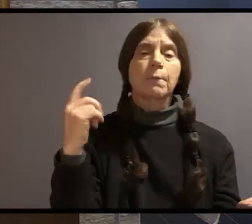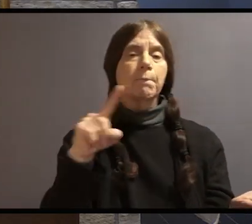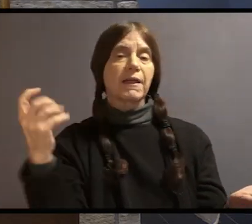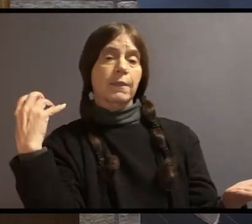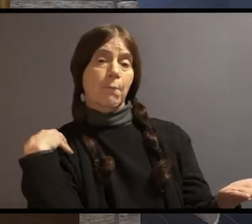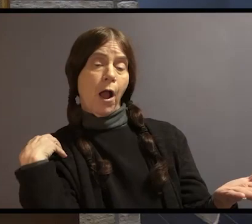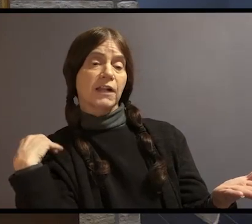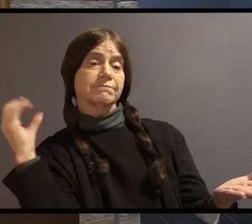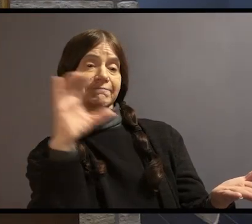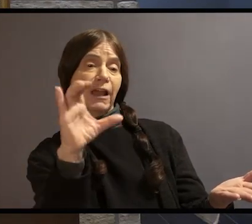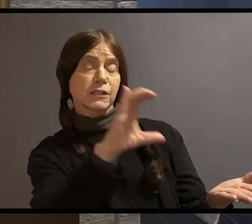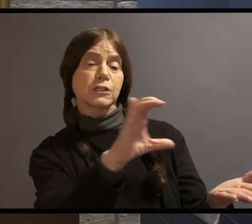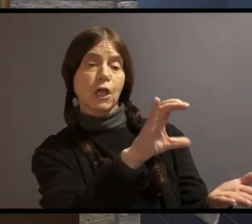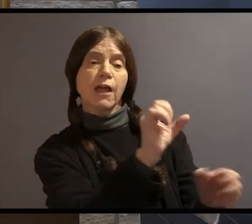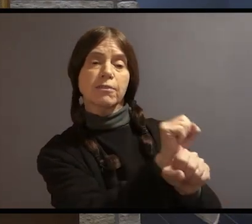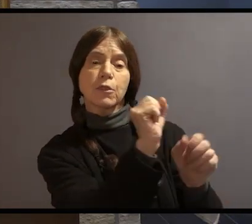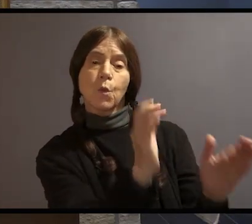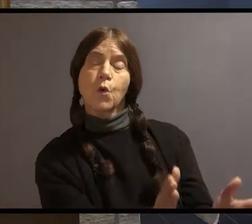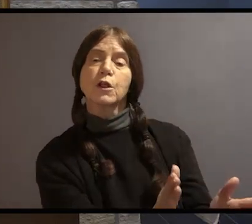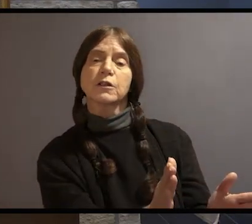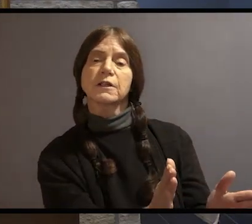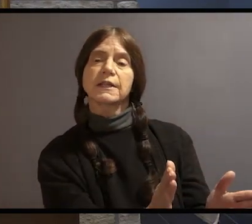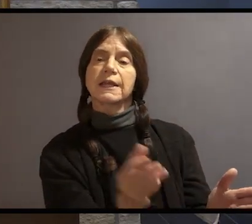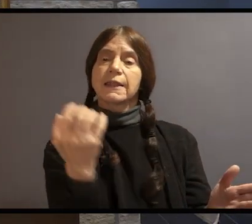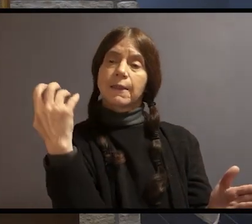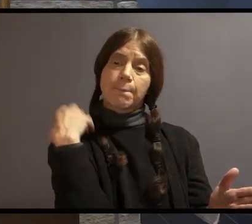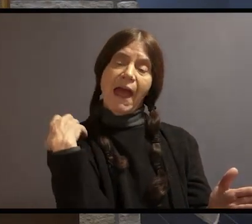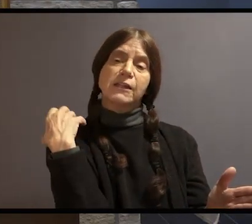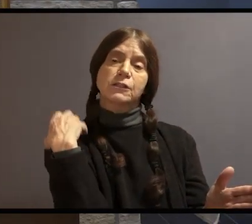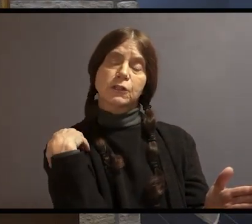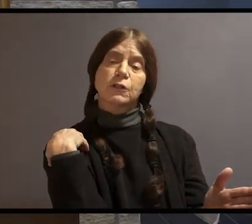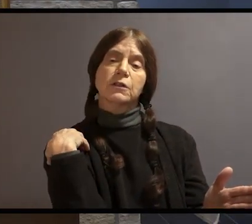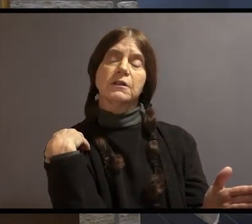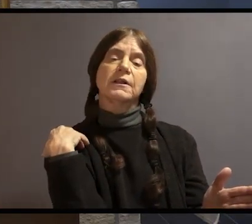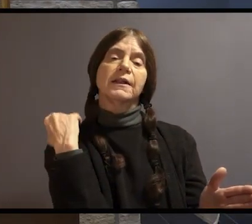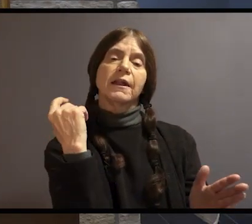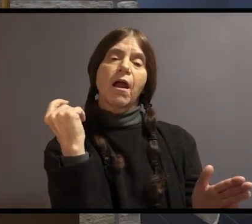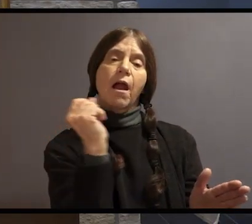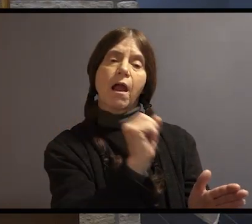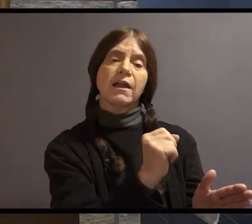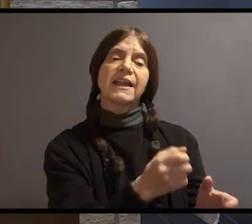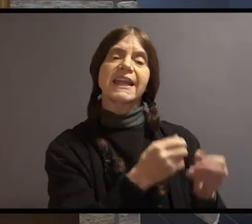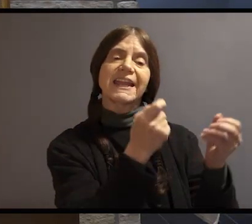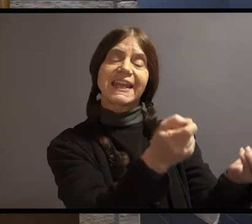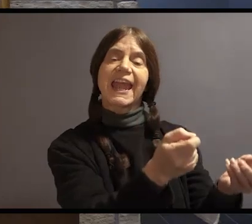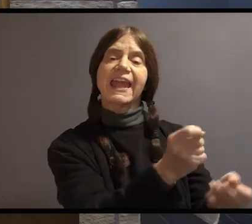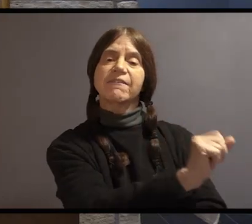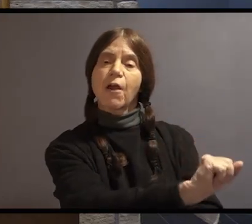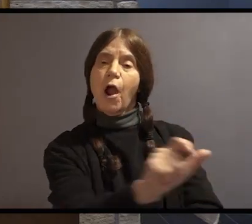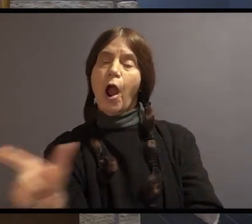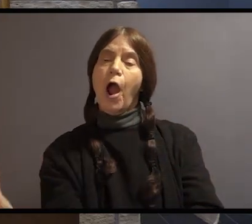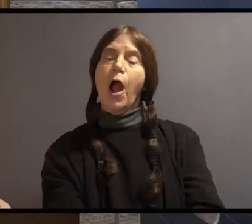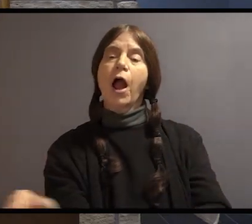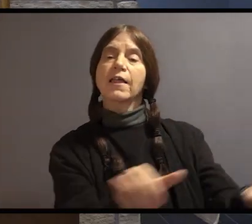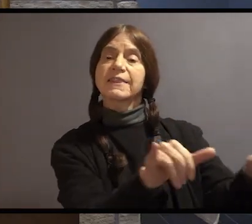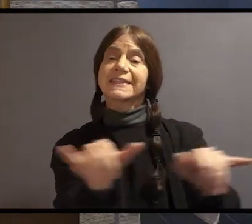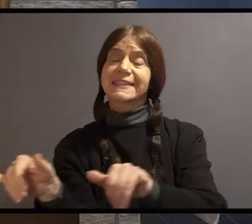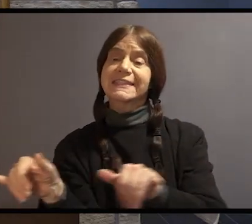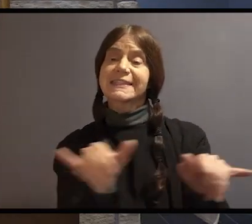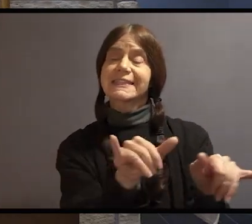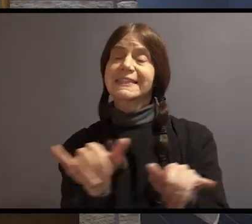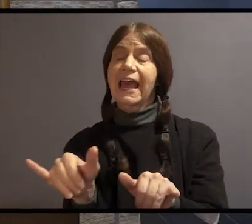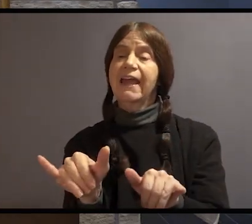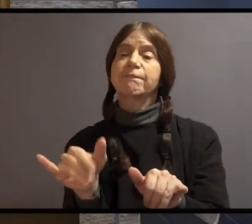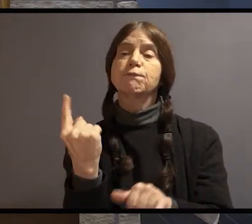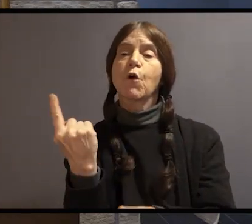sought these men out. And the master offered them all a denarius, a day's wage back then, for